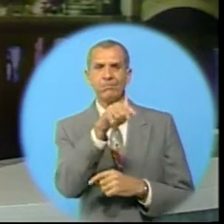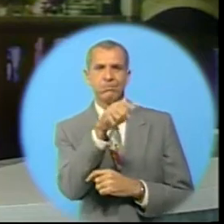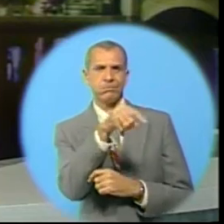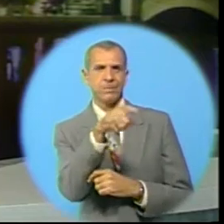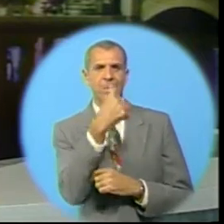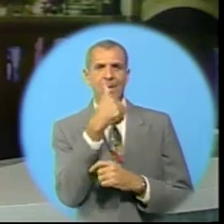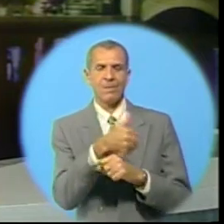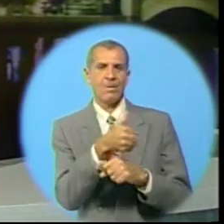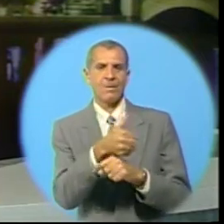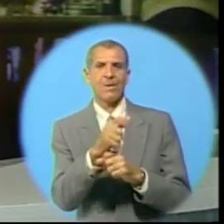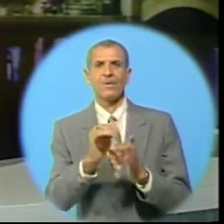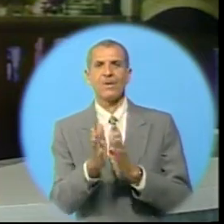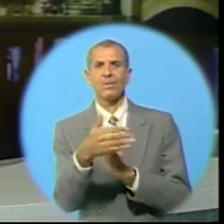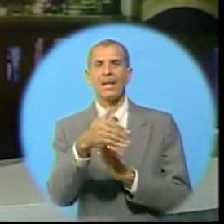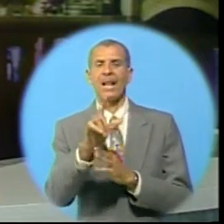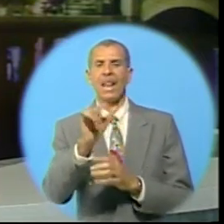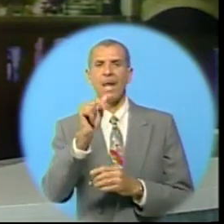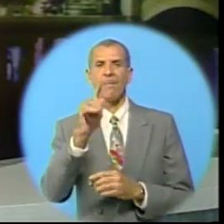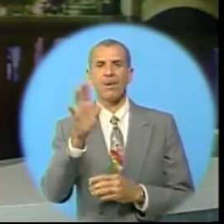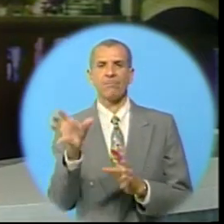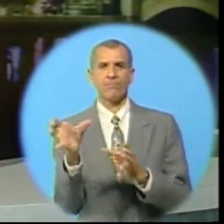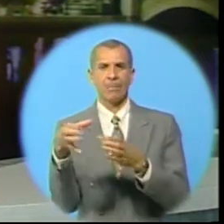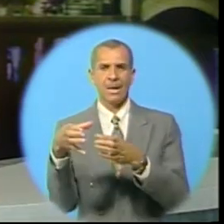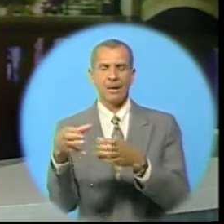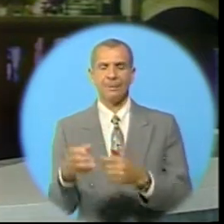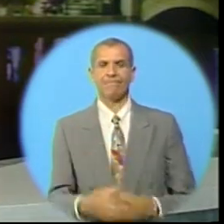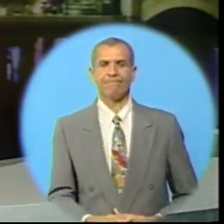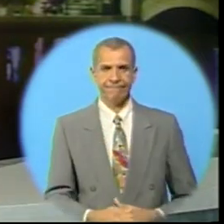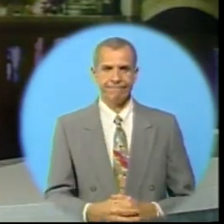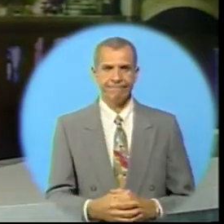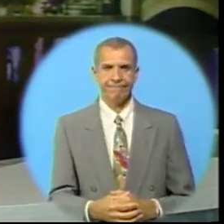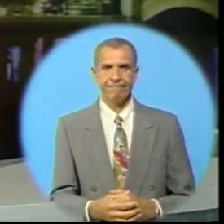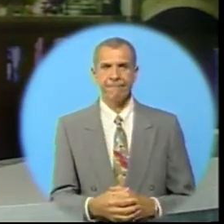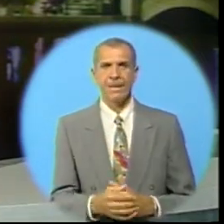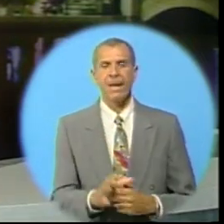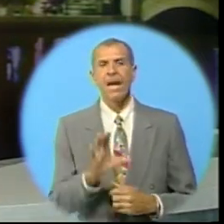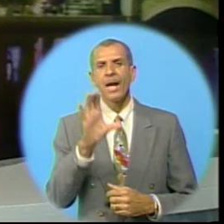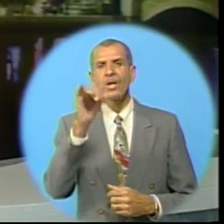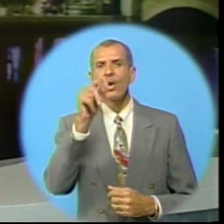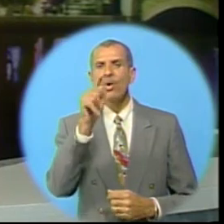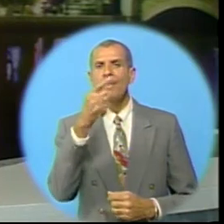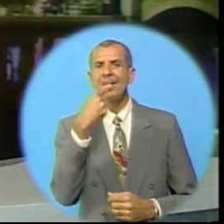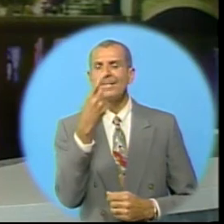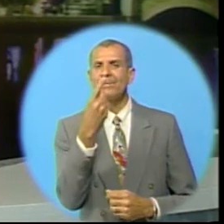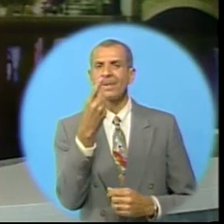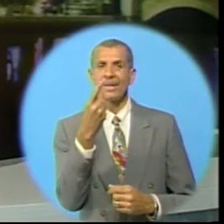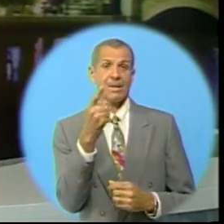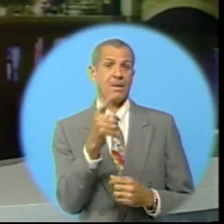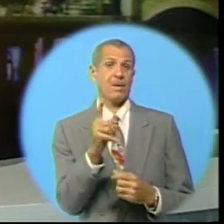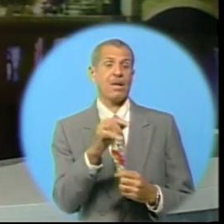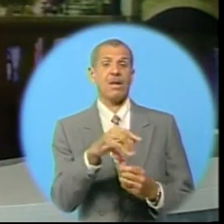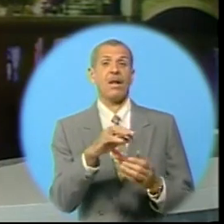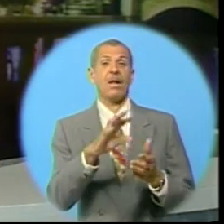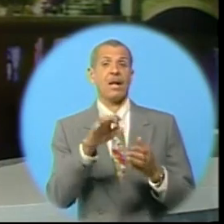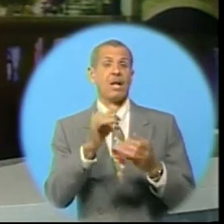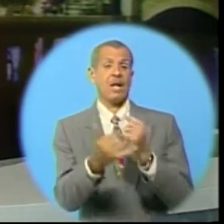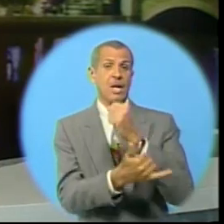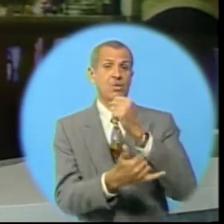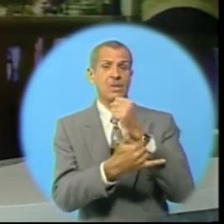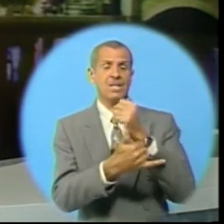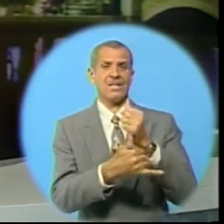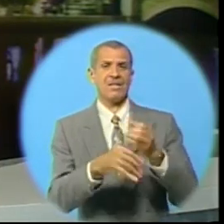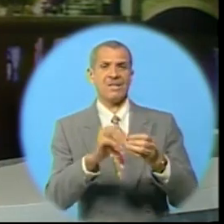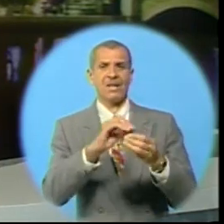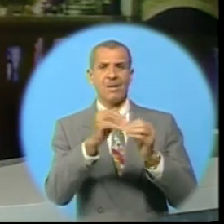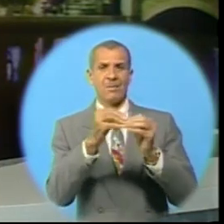the opposition Jamaica Labour Party. Well, Cuba has been removed from a list of countries that failed to combat human